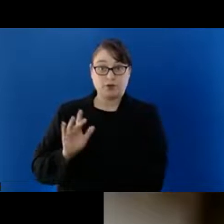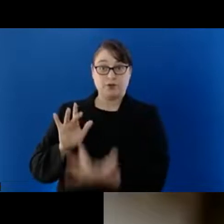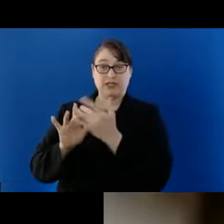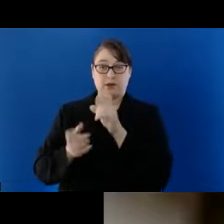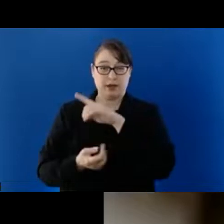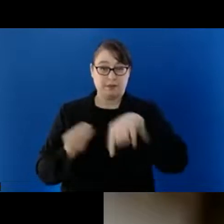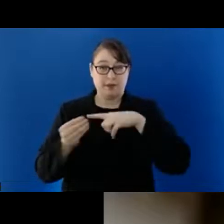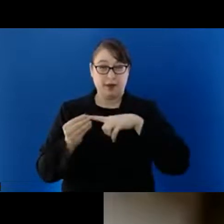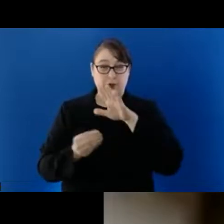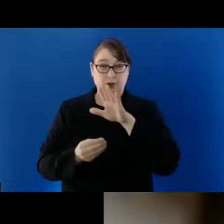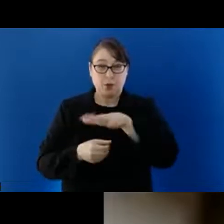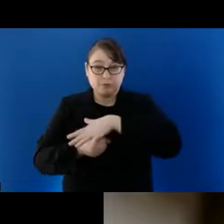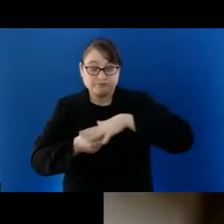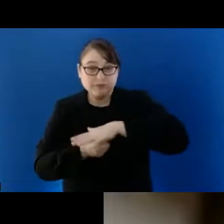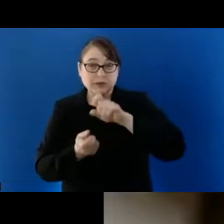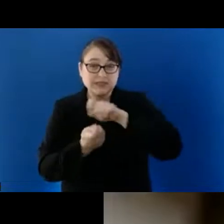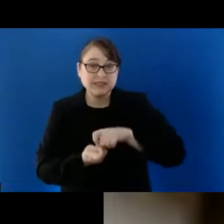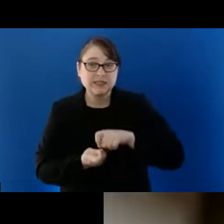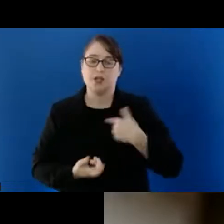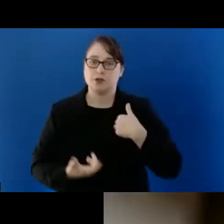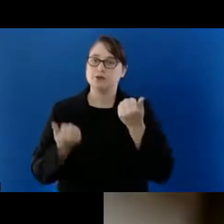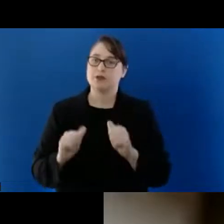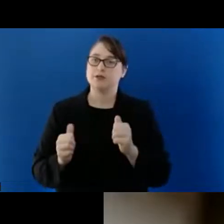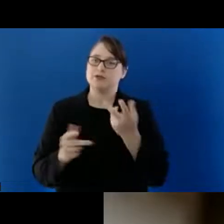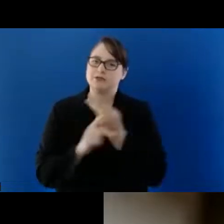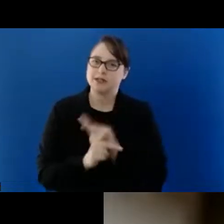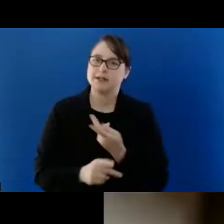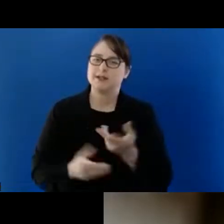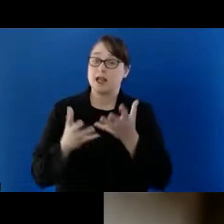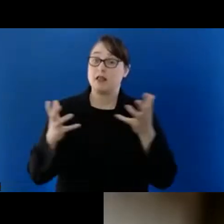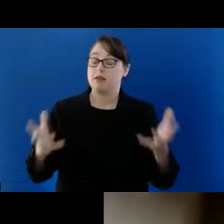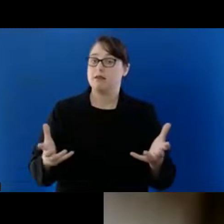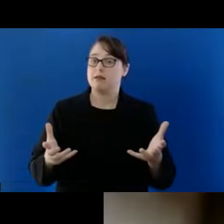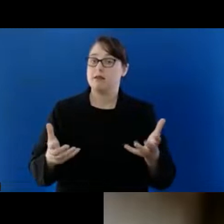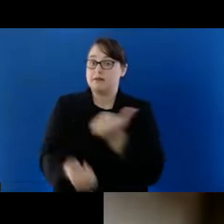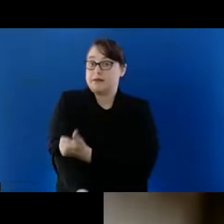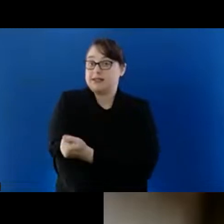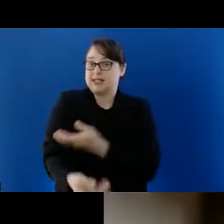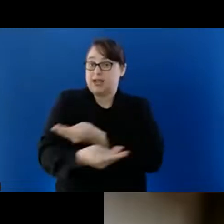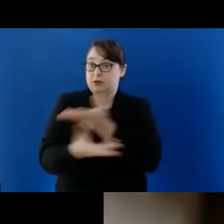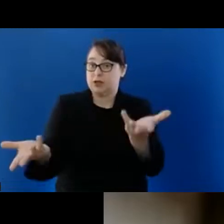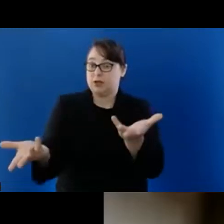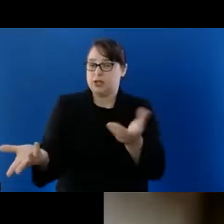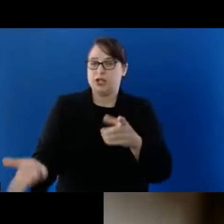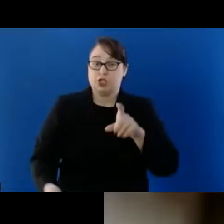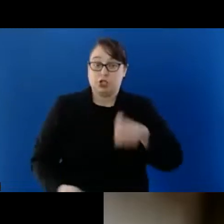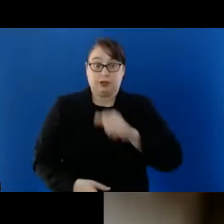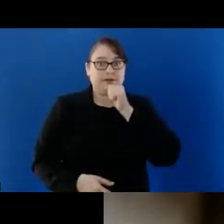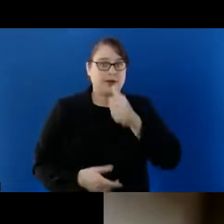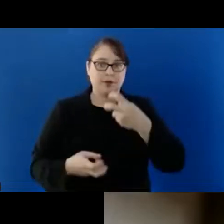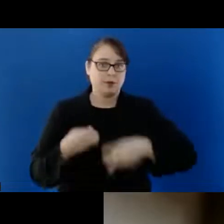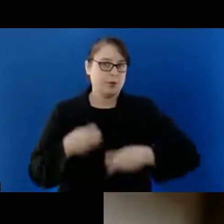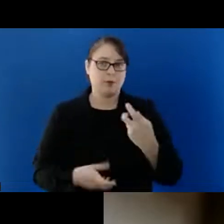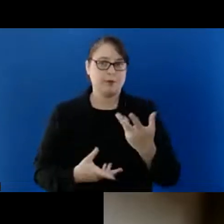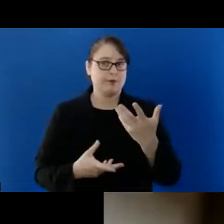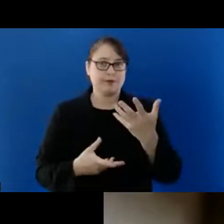out, because there's a lot of vaccine out there right now, especially with the intradermal dosing. And it should not be a problem getting vaccine, not